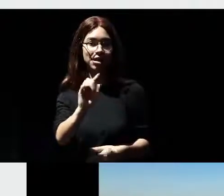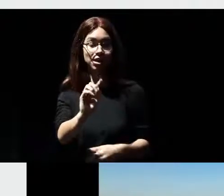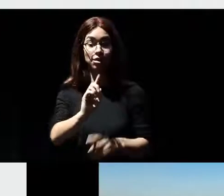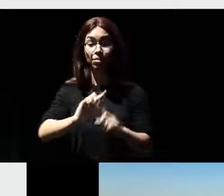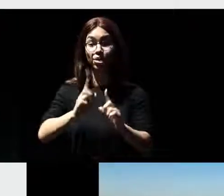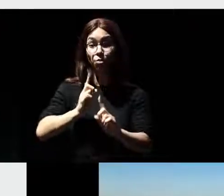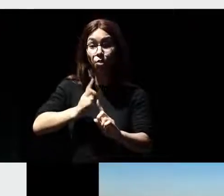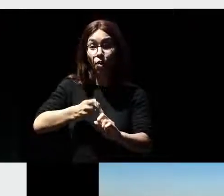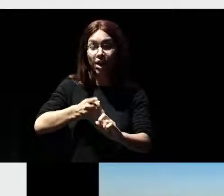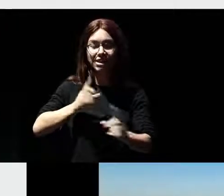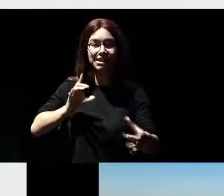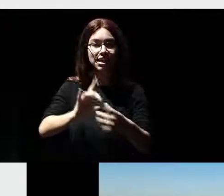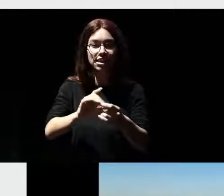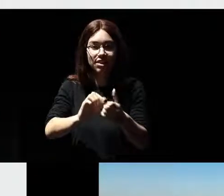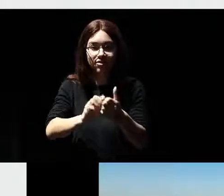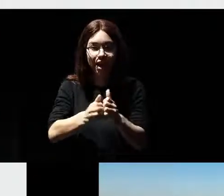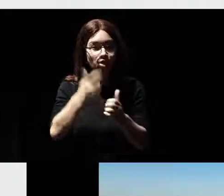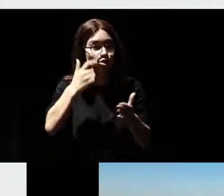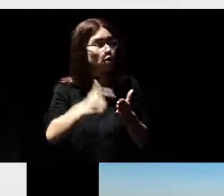connected by this long